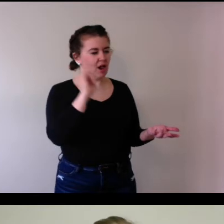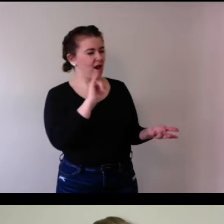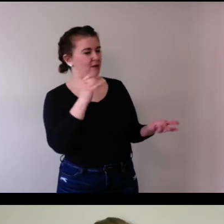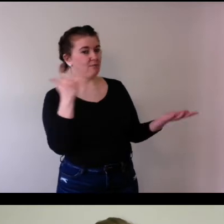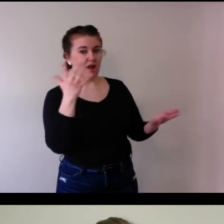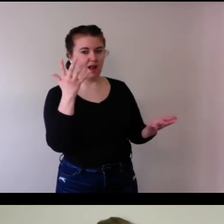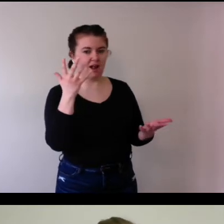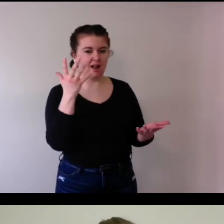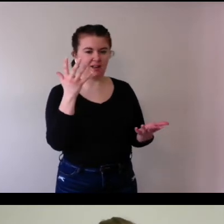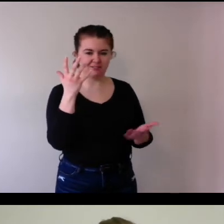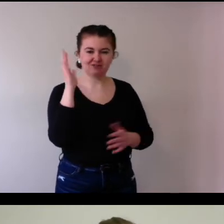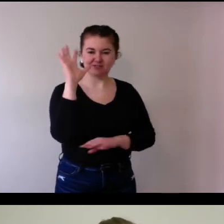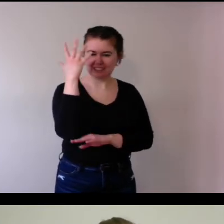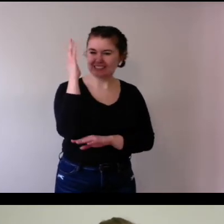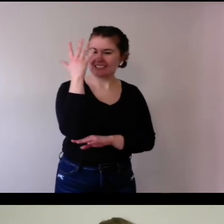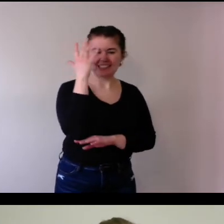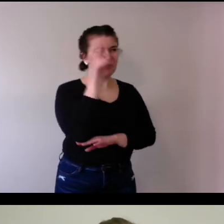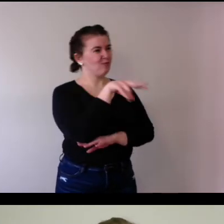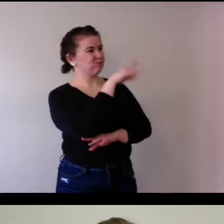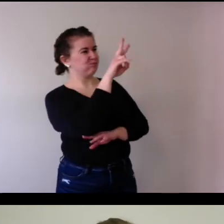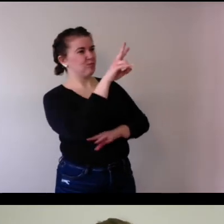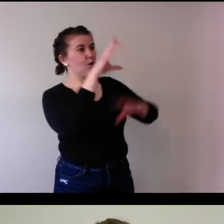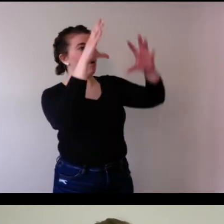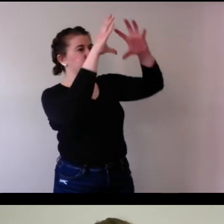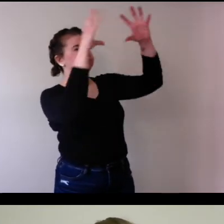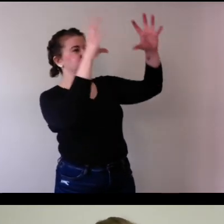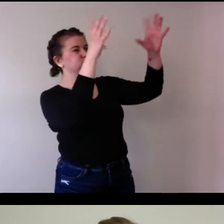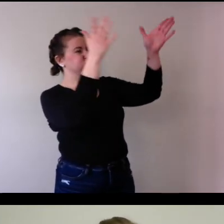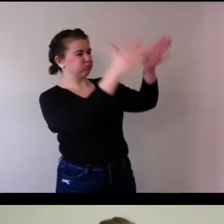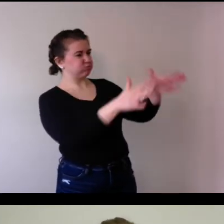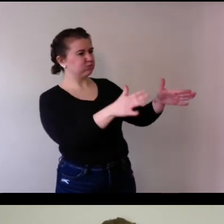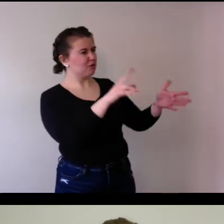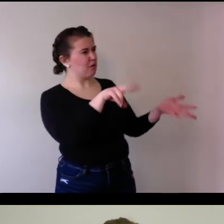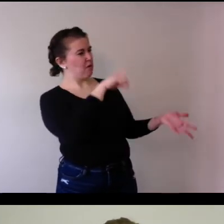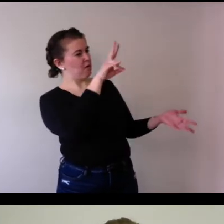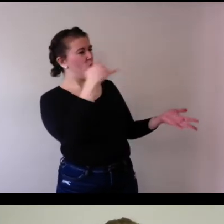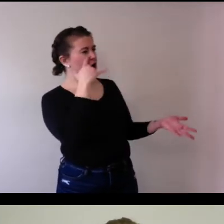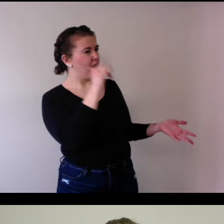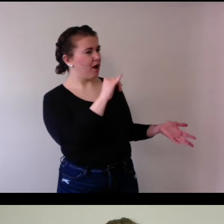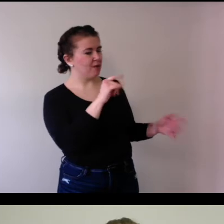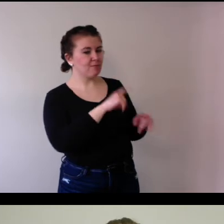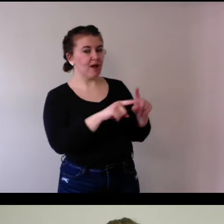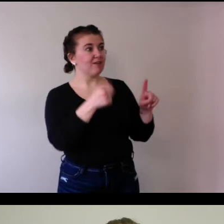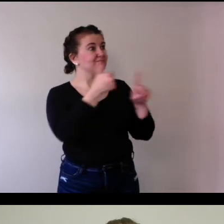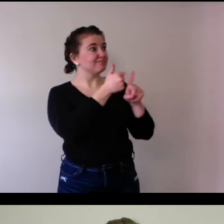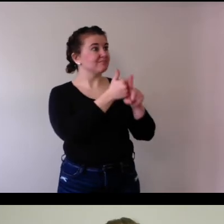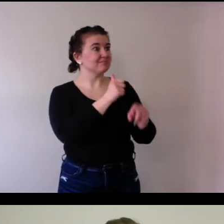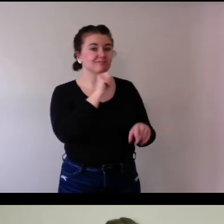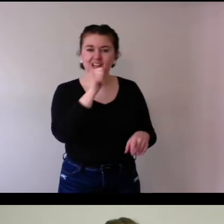Sometimes it looked like a tree, but it wasn't a tree.